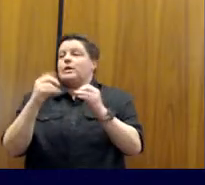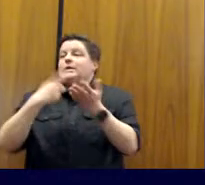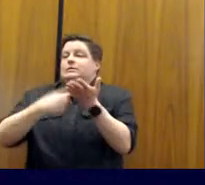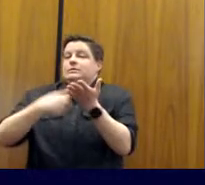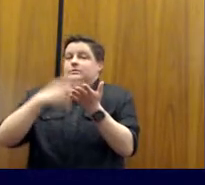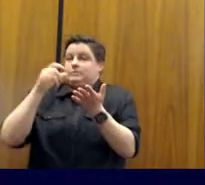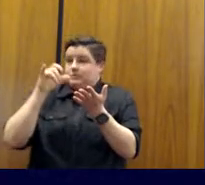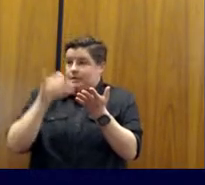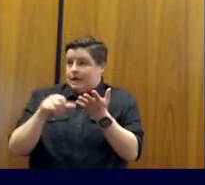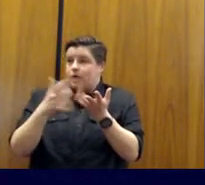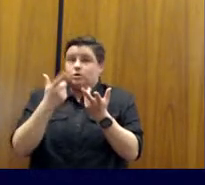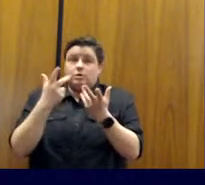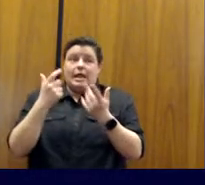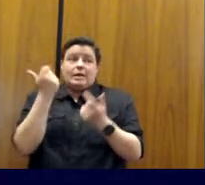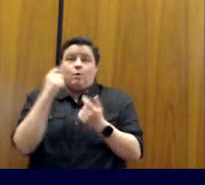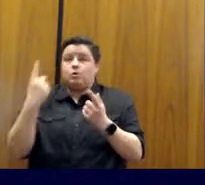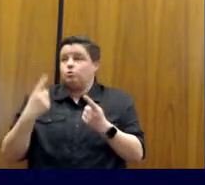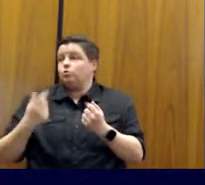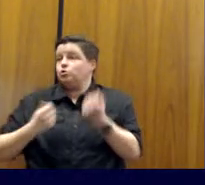We have a motion and support.